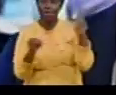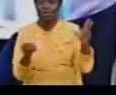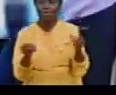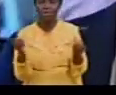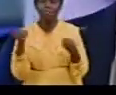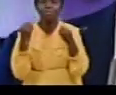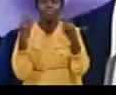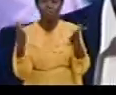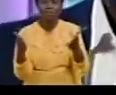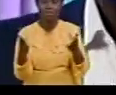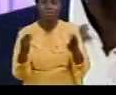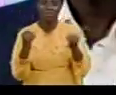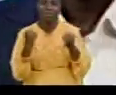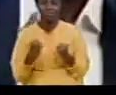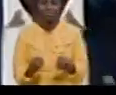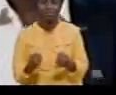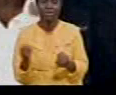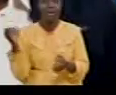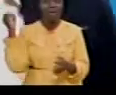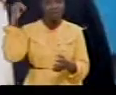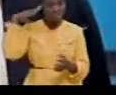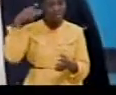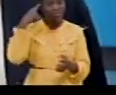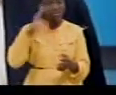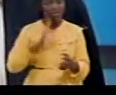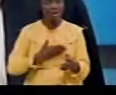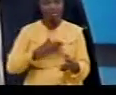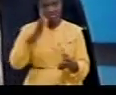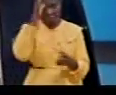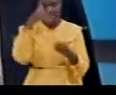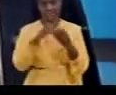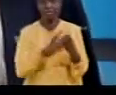vitality, grace for our Father and the Lord. If you are there, thank you. If you